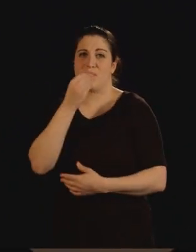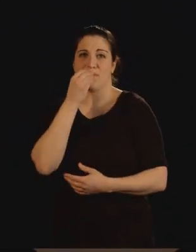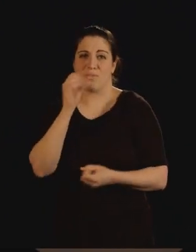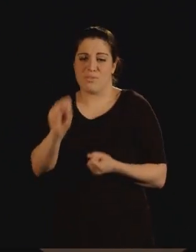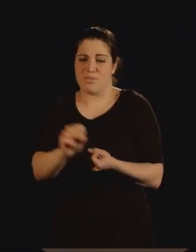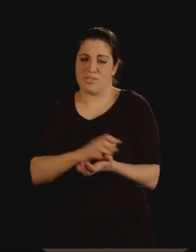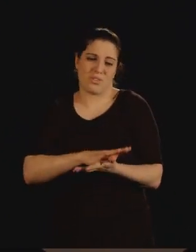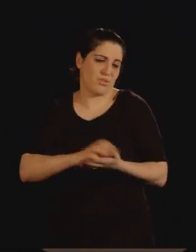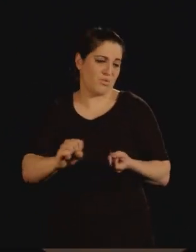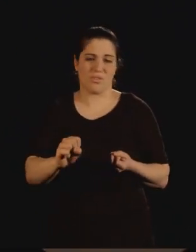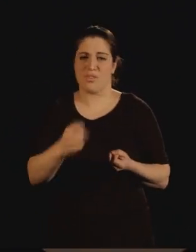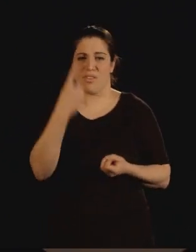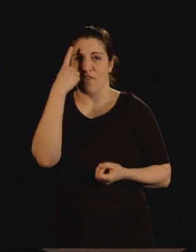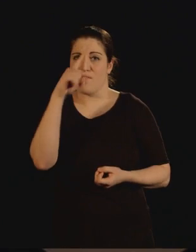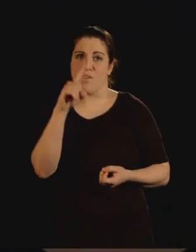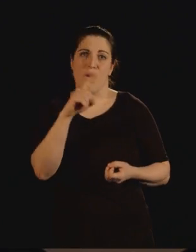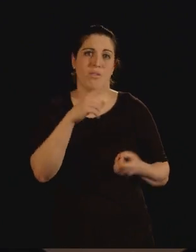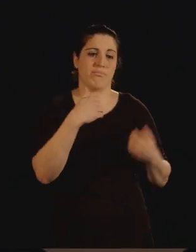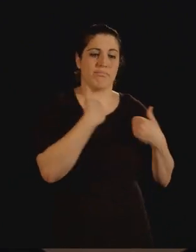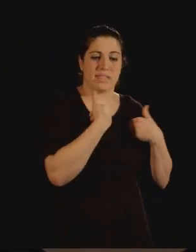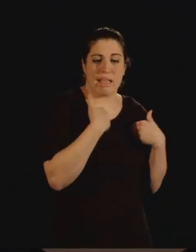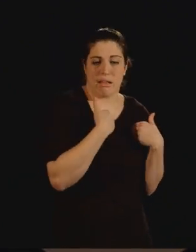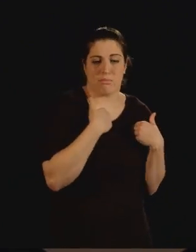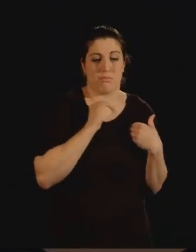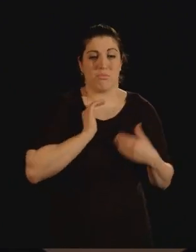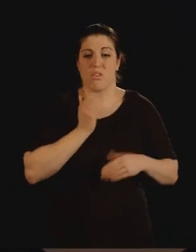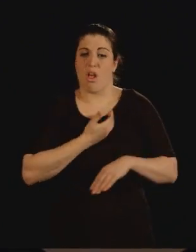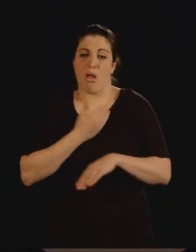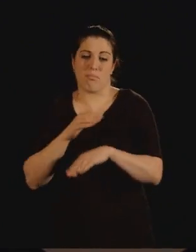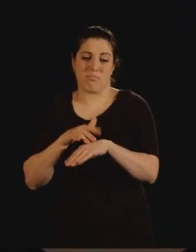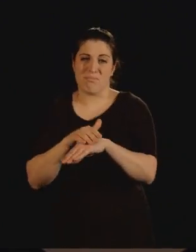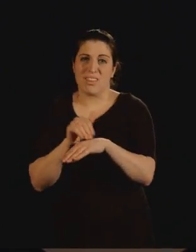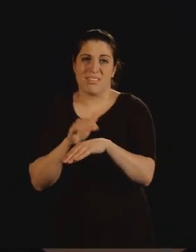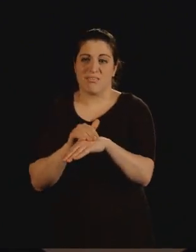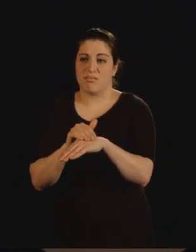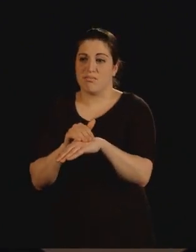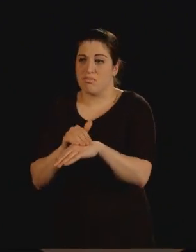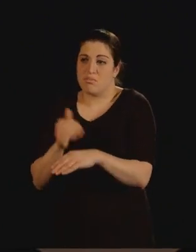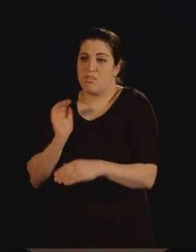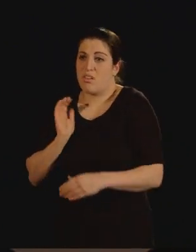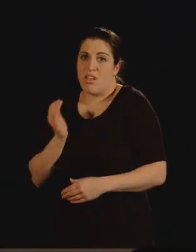supply of our wildlife and our little pets and ourselves.